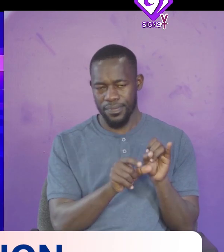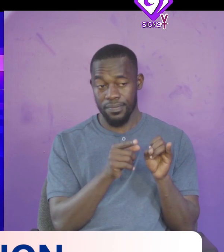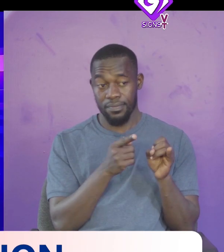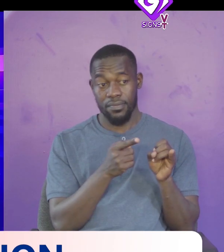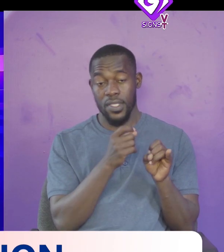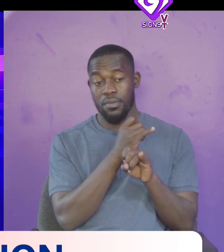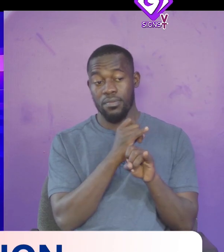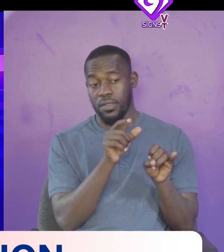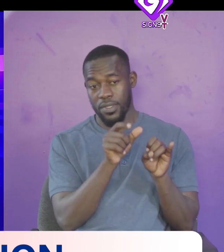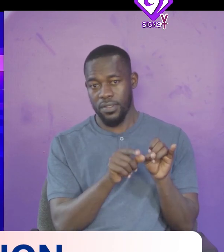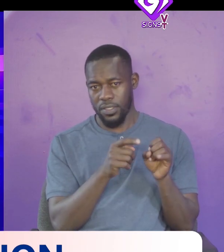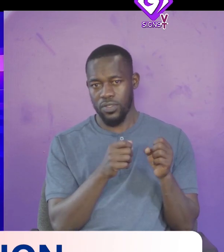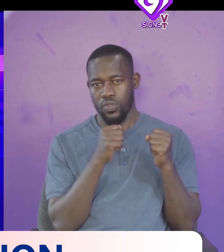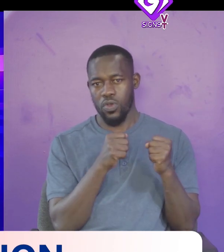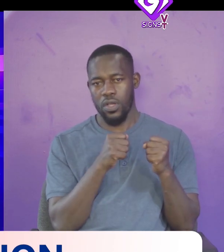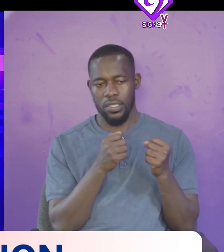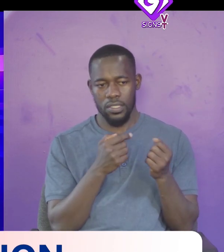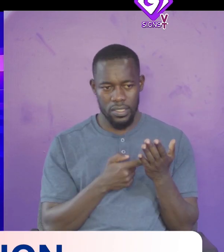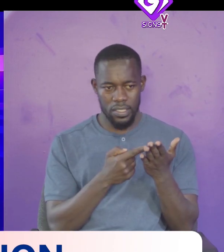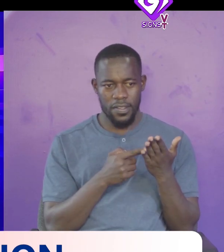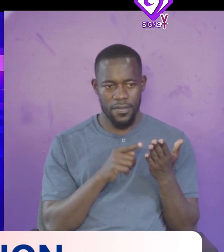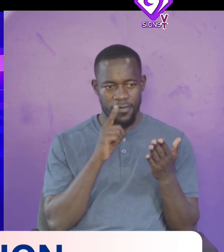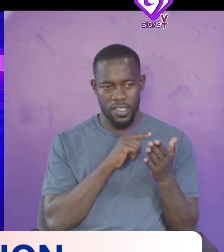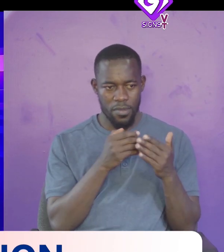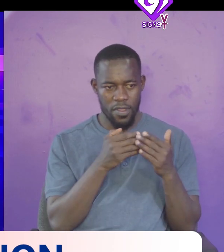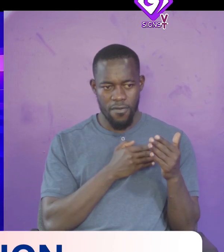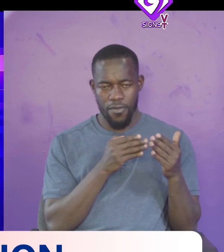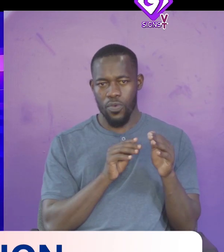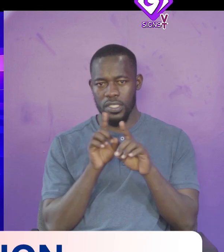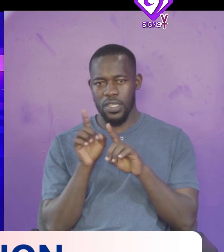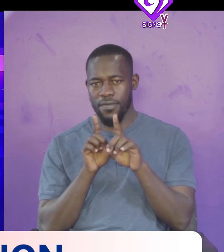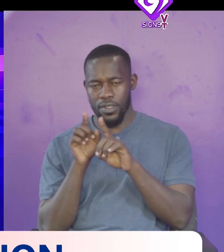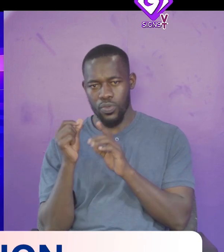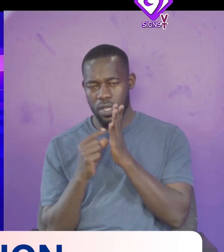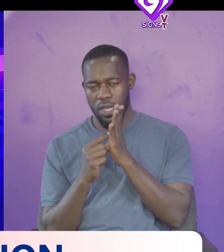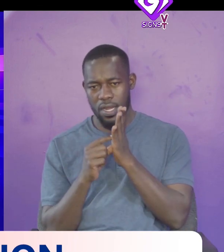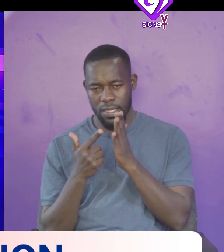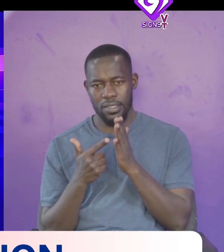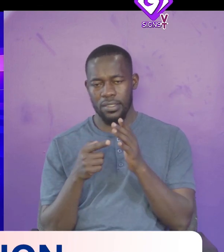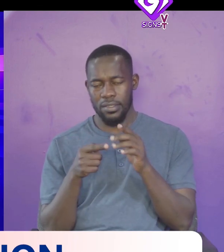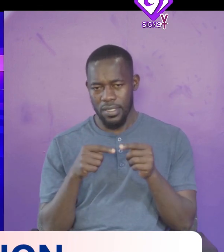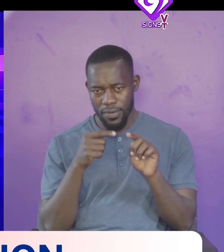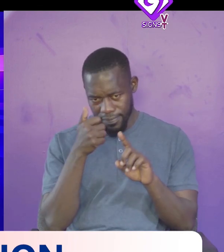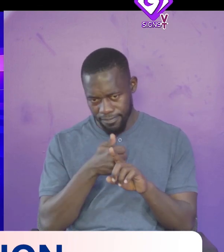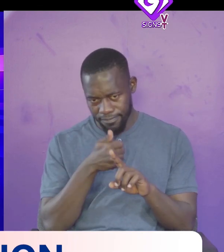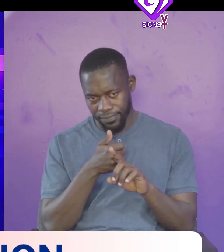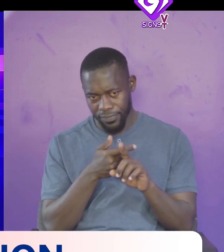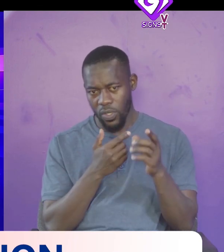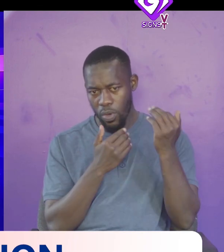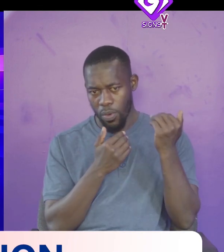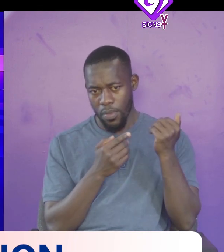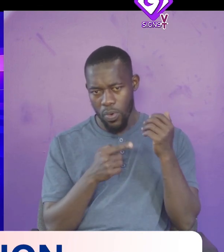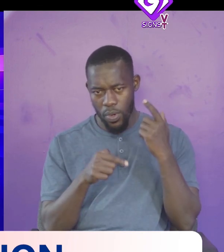a discussion with him before we left by there going to Uganda, because we are pushing him as the independent candidate there. We hope Philip wins